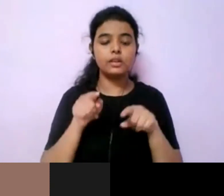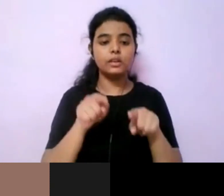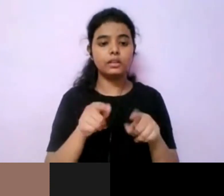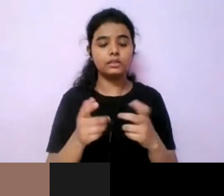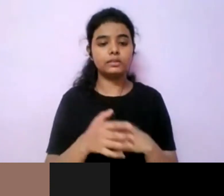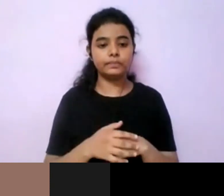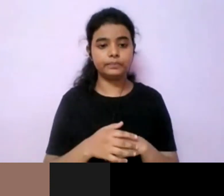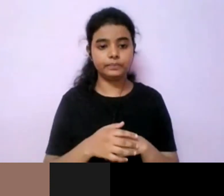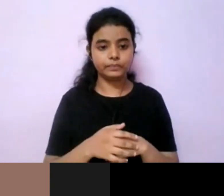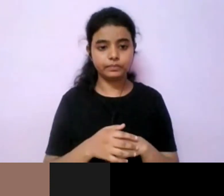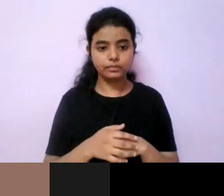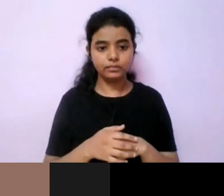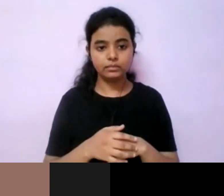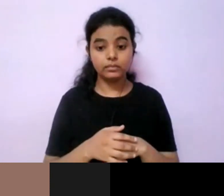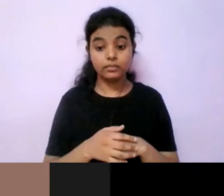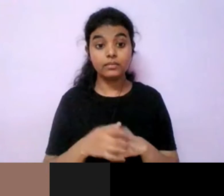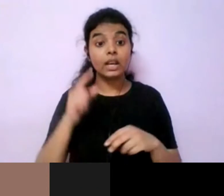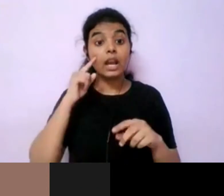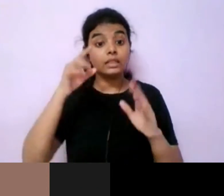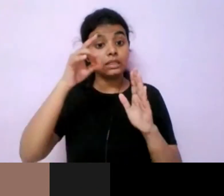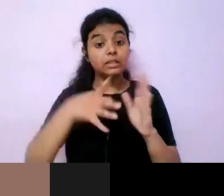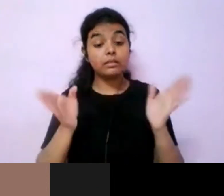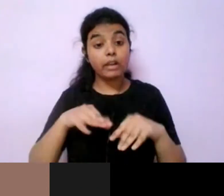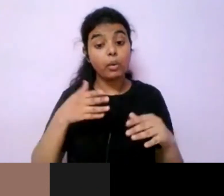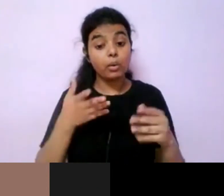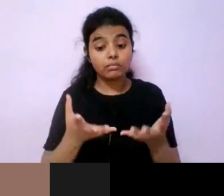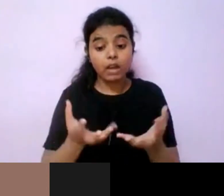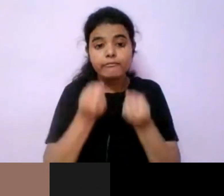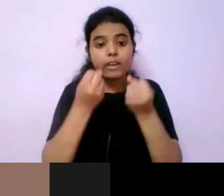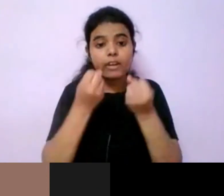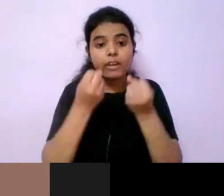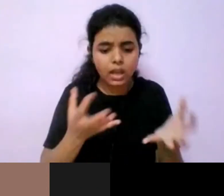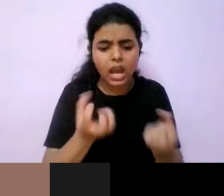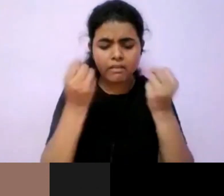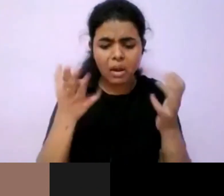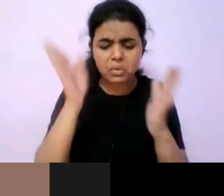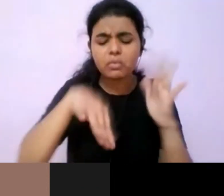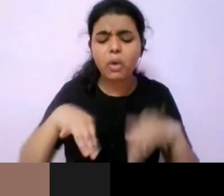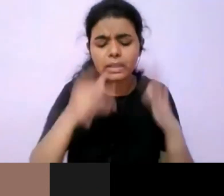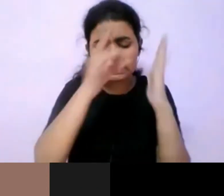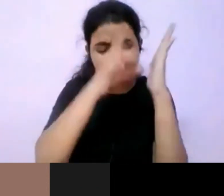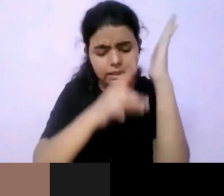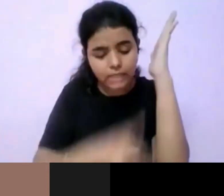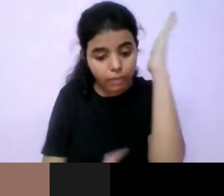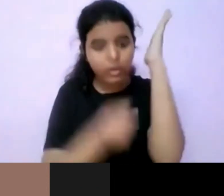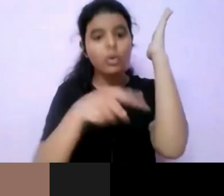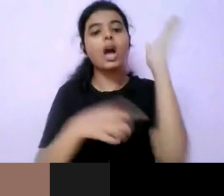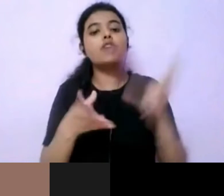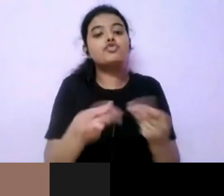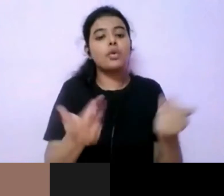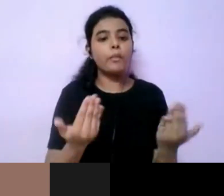these, we can't develop this adequate understanding of social life. And I think it's a very,